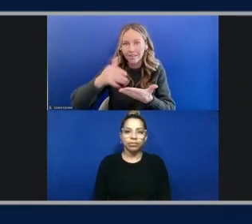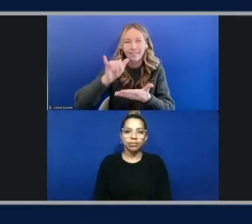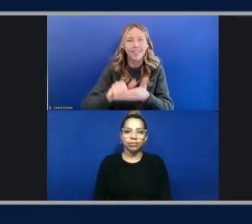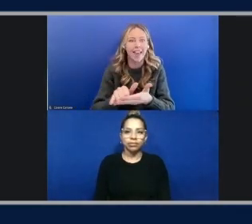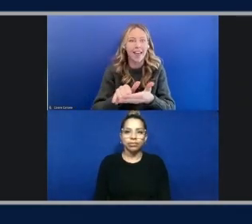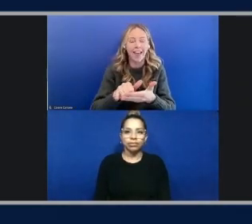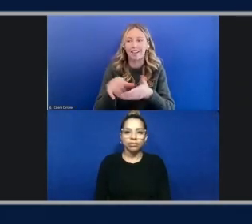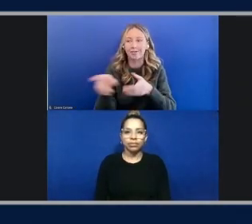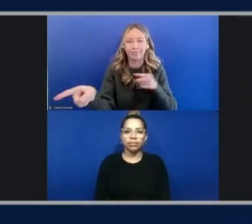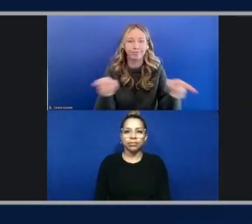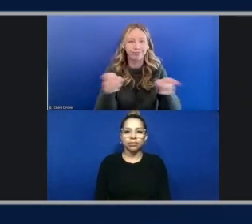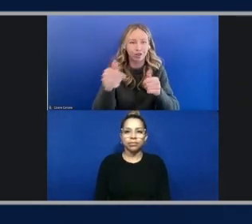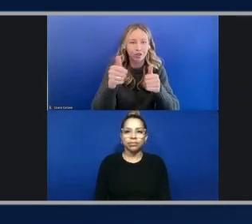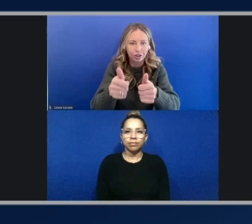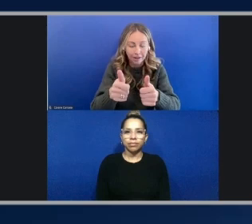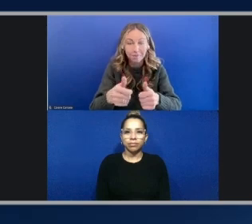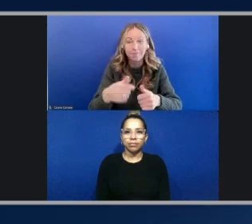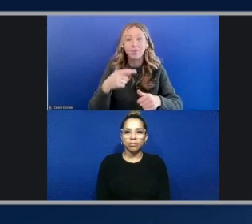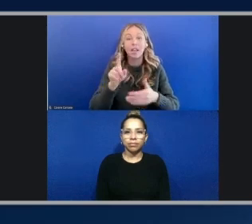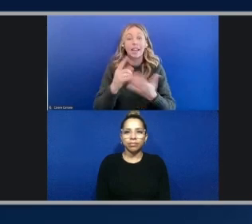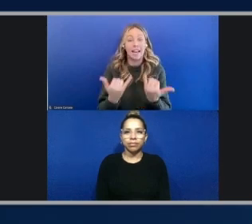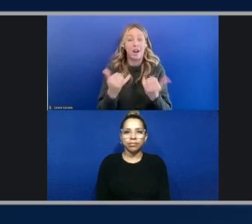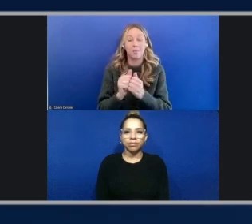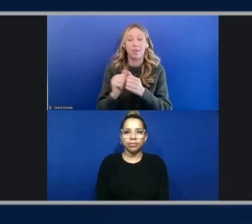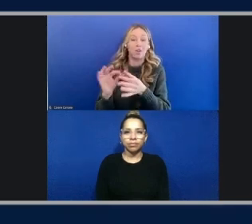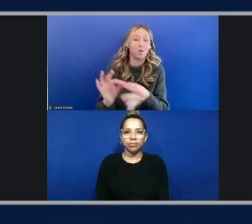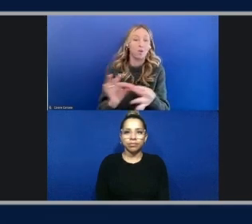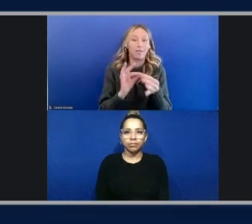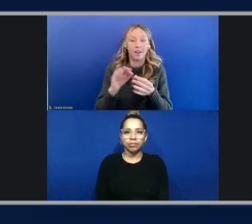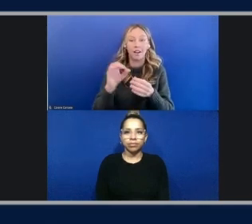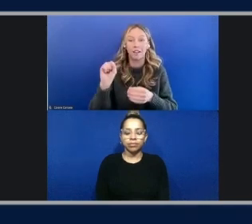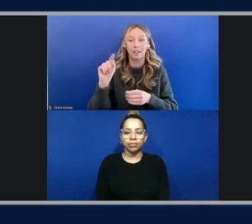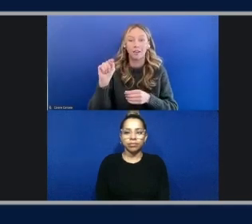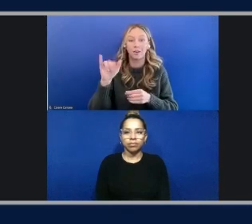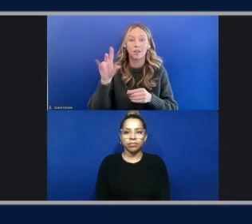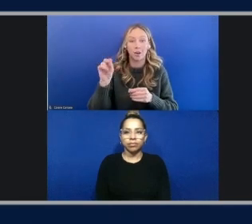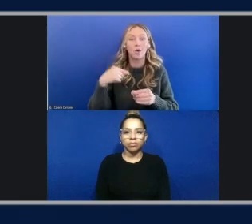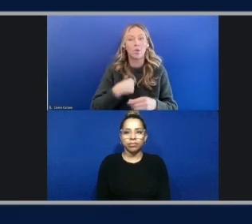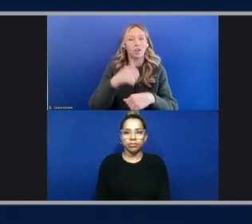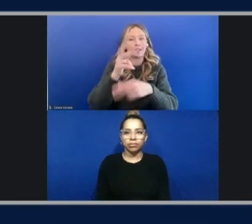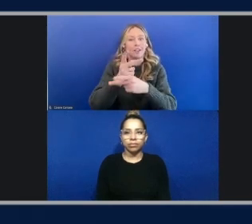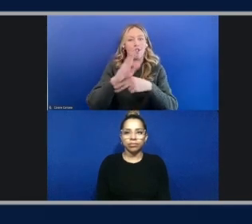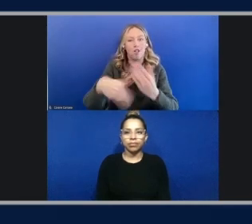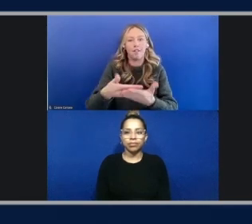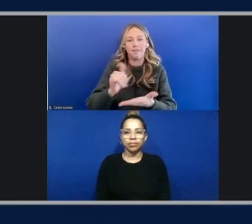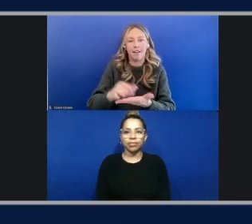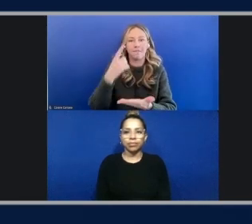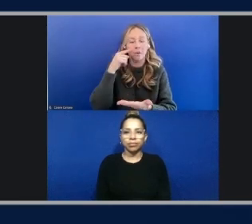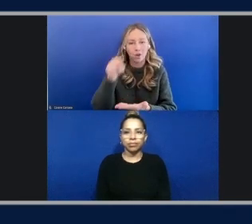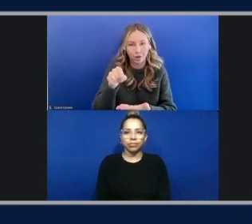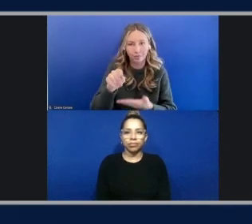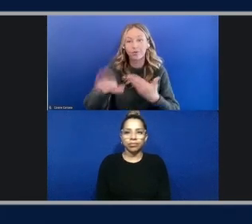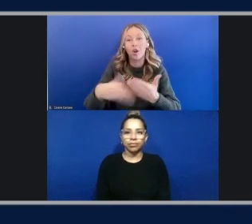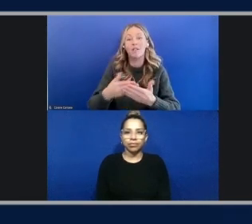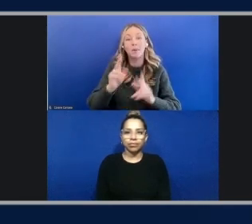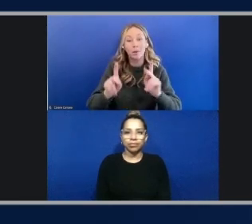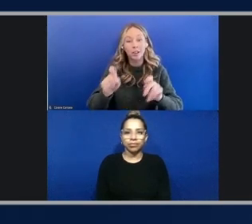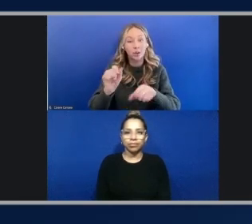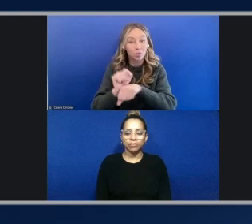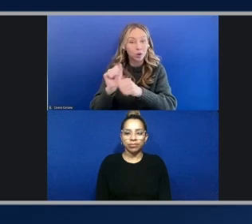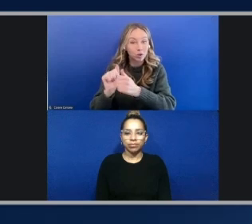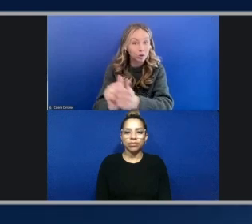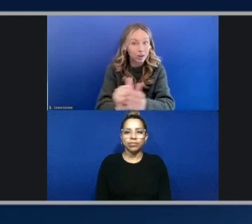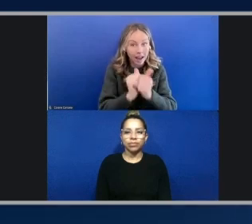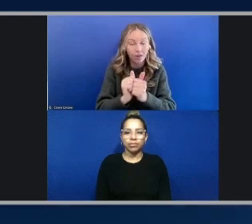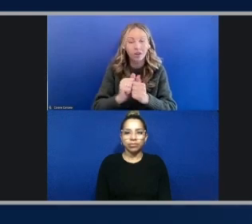undifferentiated stuff yourself. And what we're doing with the Unified Studio is we're doing it for you. You put all your people who need to work together in